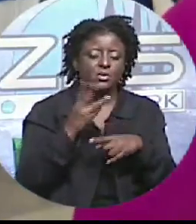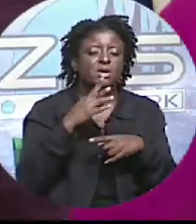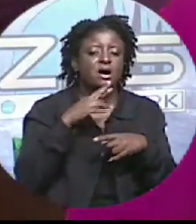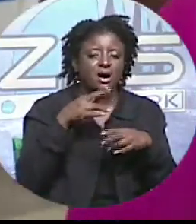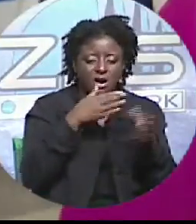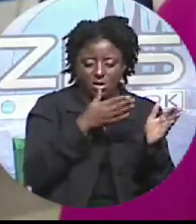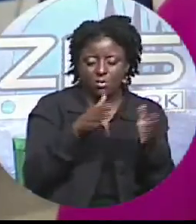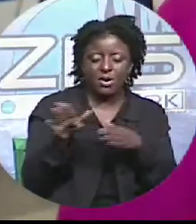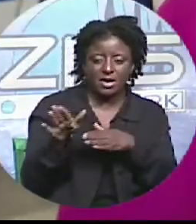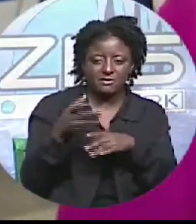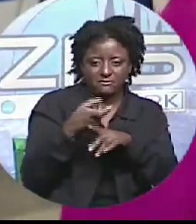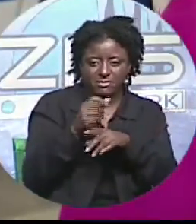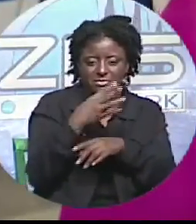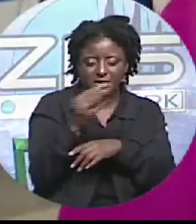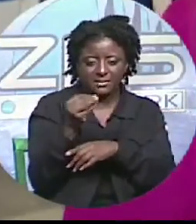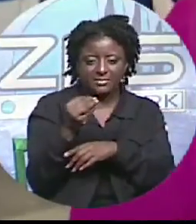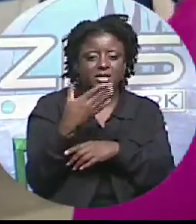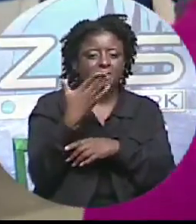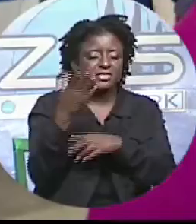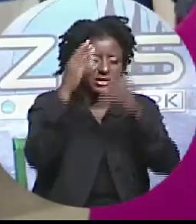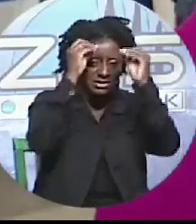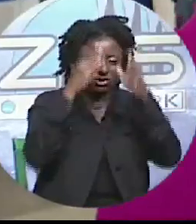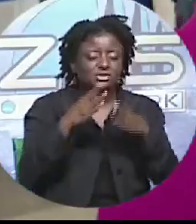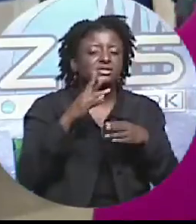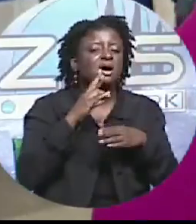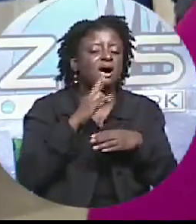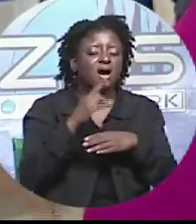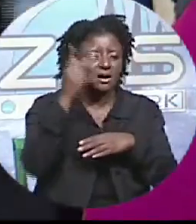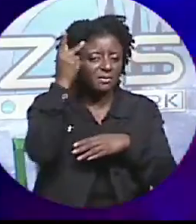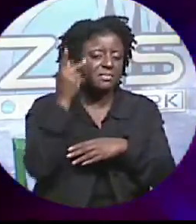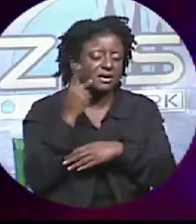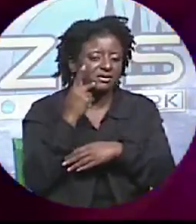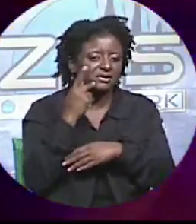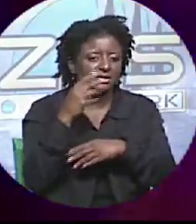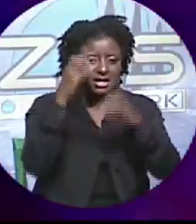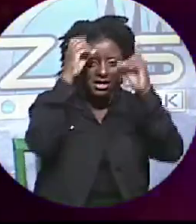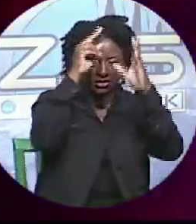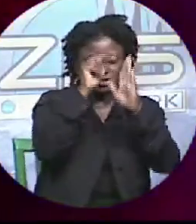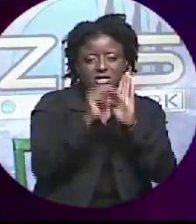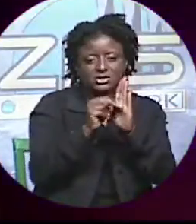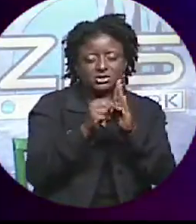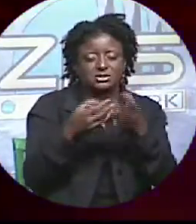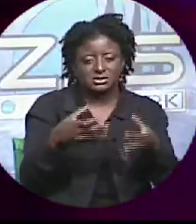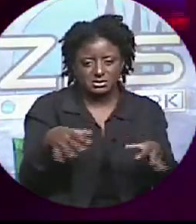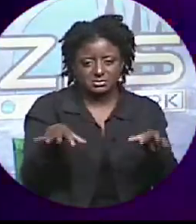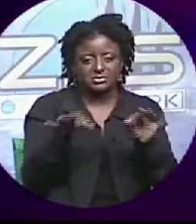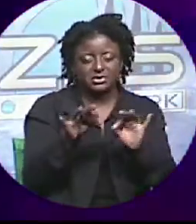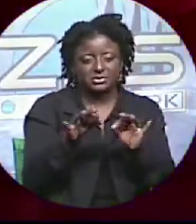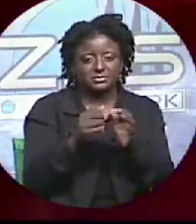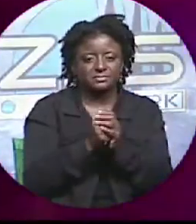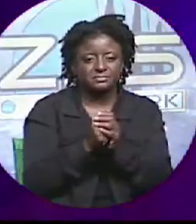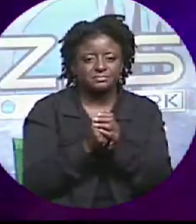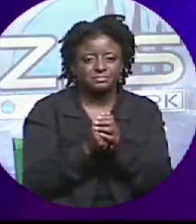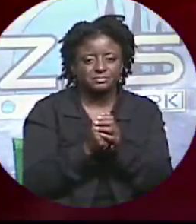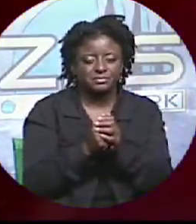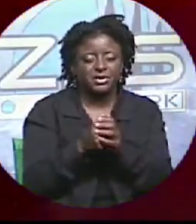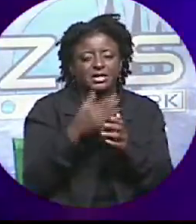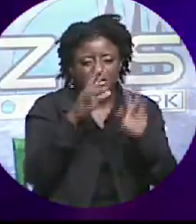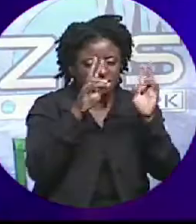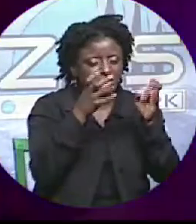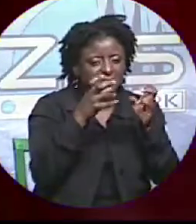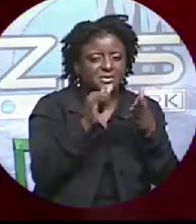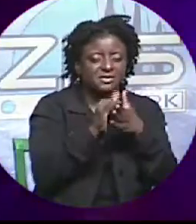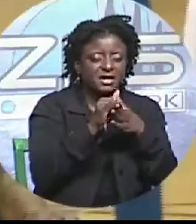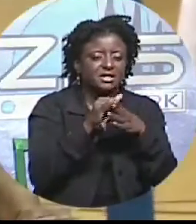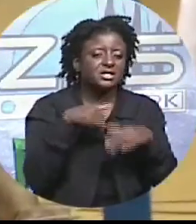teachers are their parents. We have to let them know that education is key. Although there is a stigma that young men are falling by the cracks and engaging in a